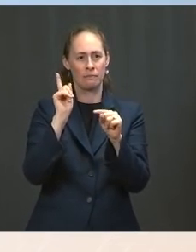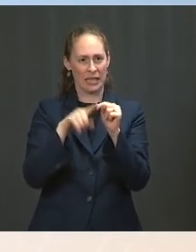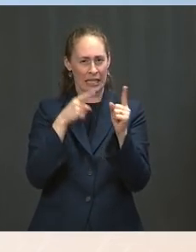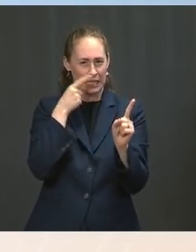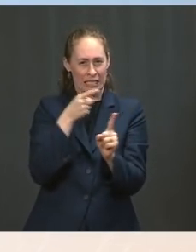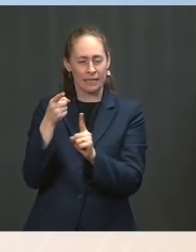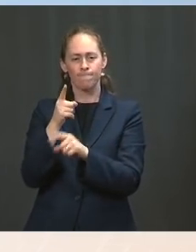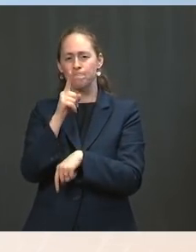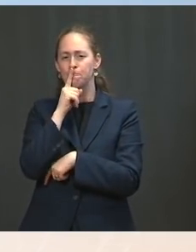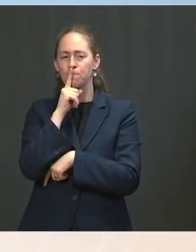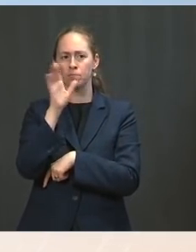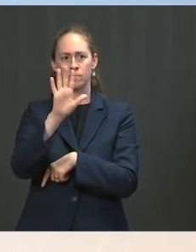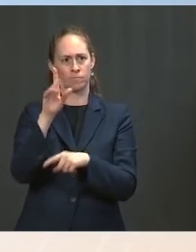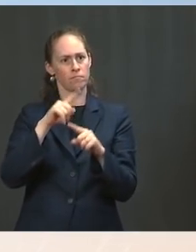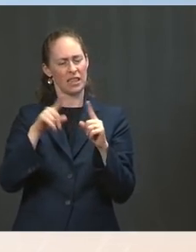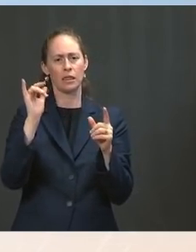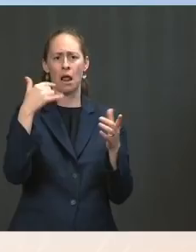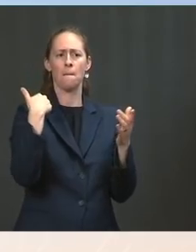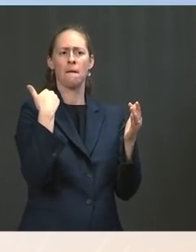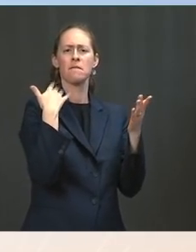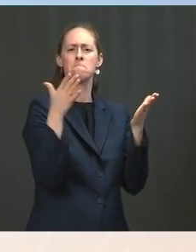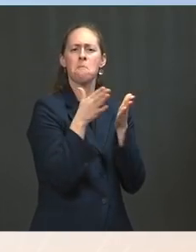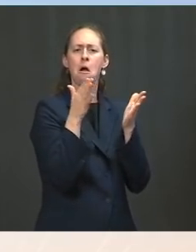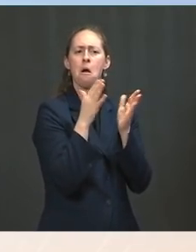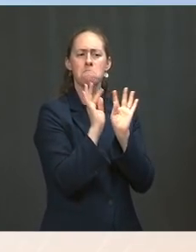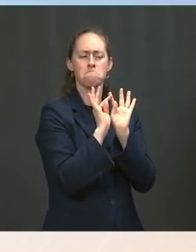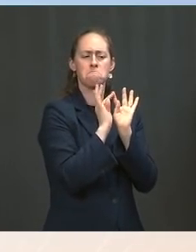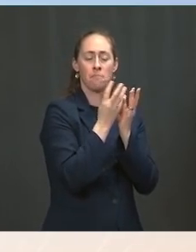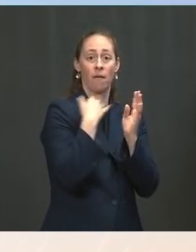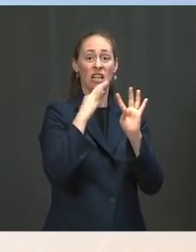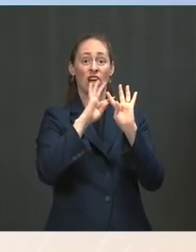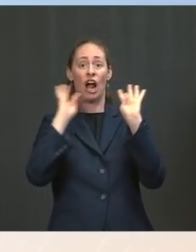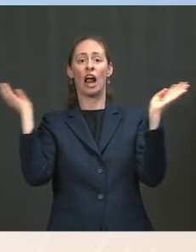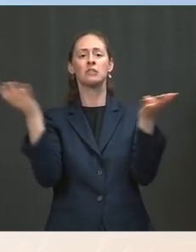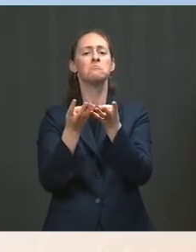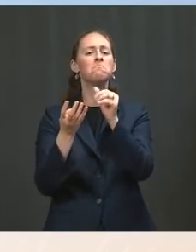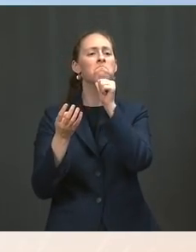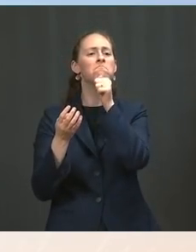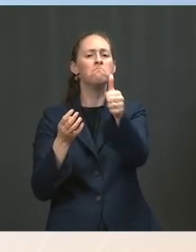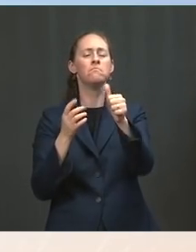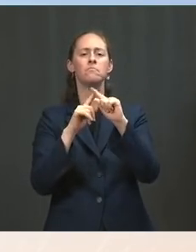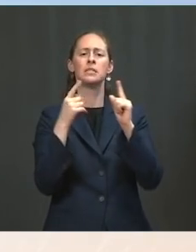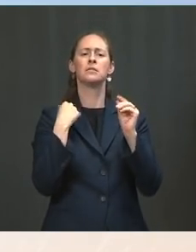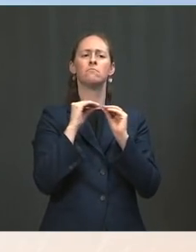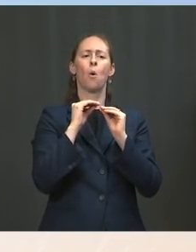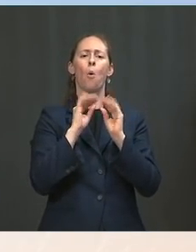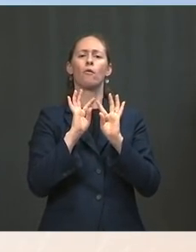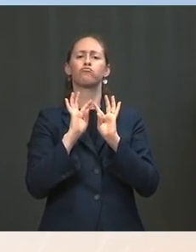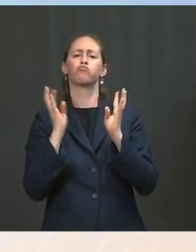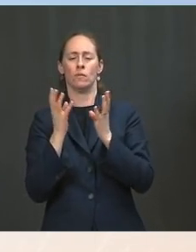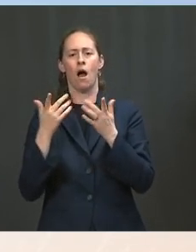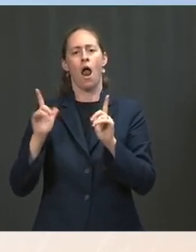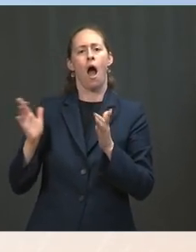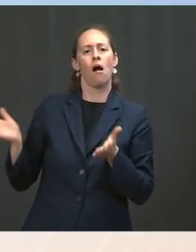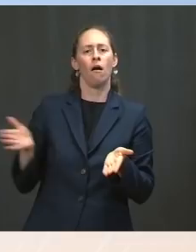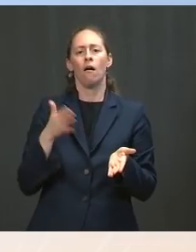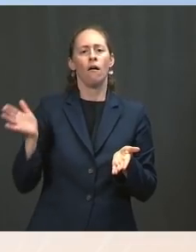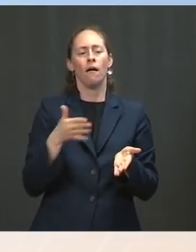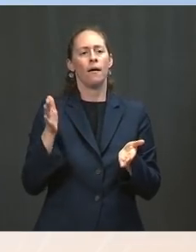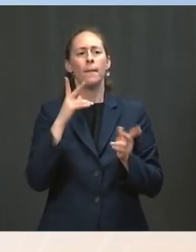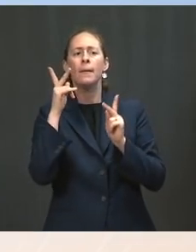the extension of the perimeter. On the question of relative ratios, the significant majority of those coming out